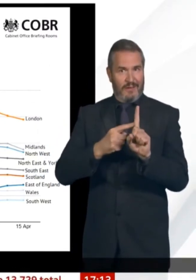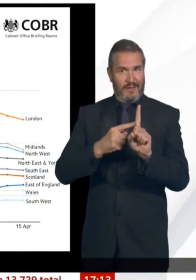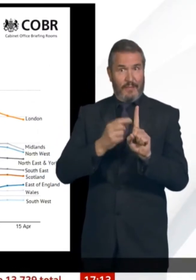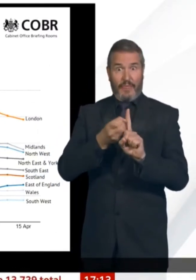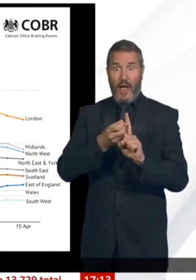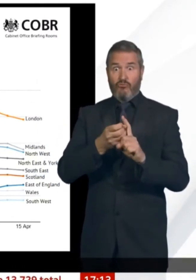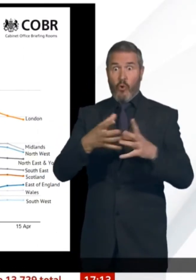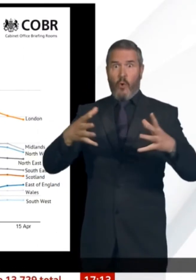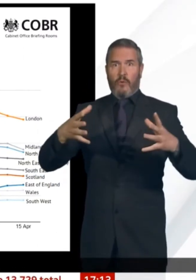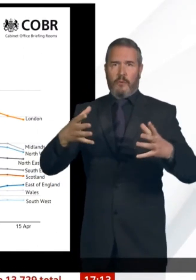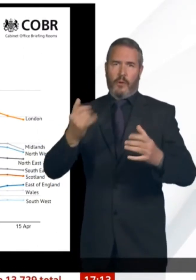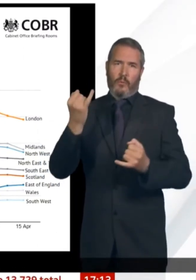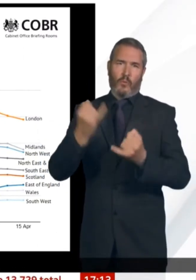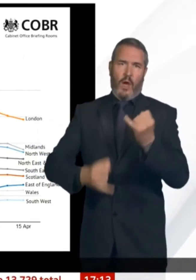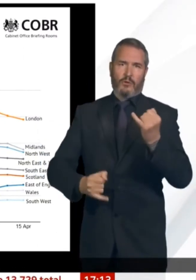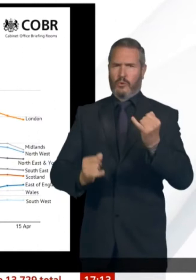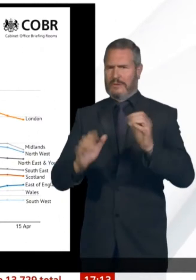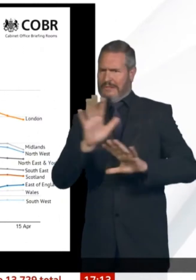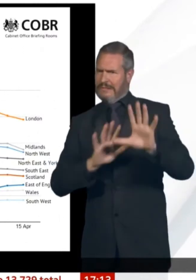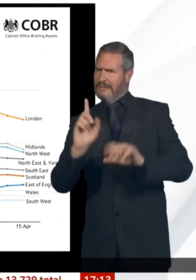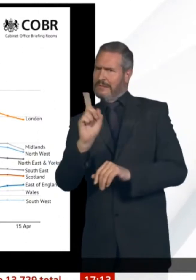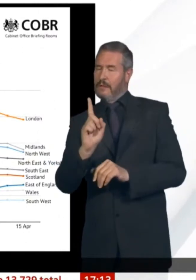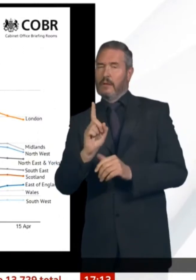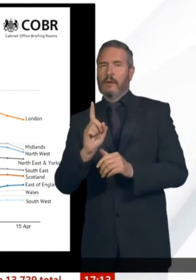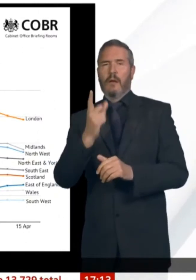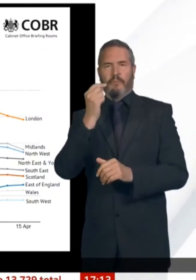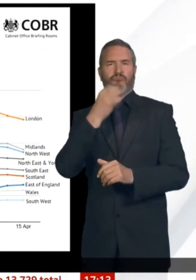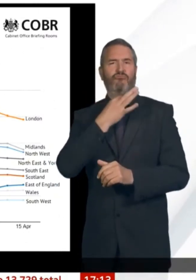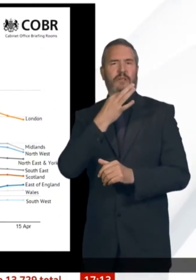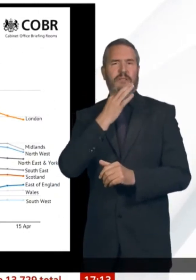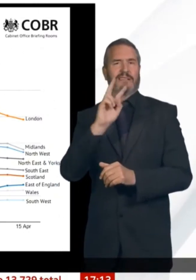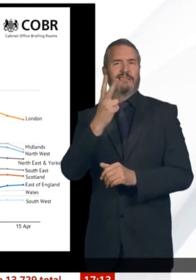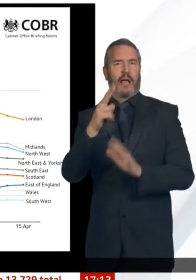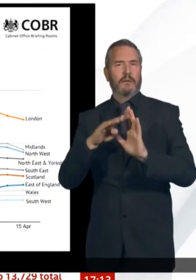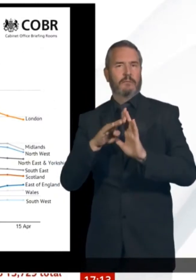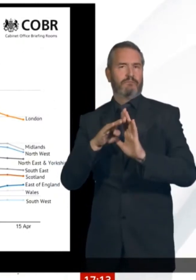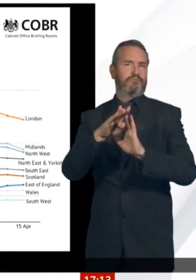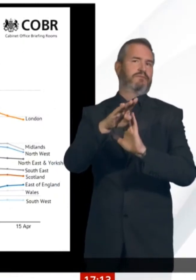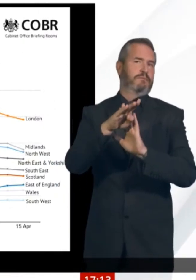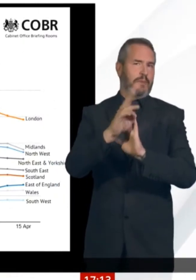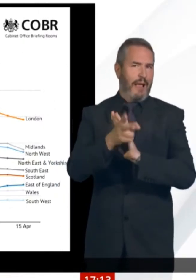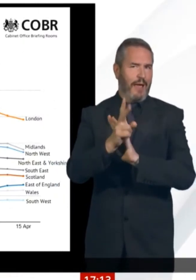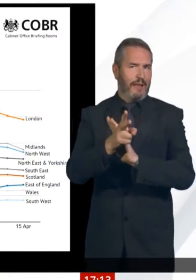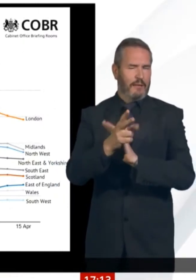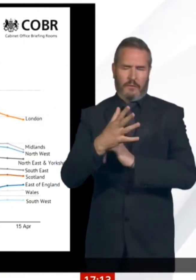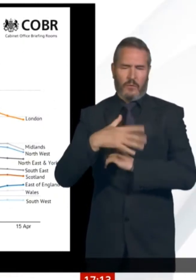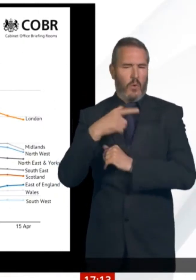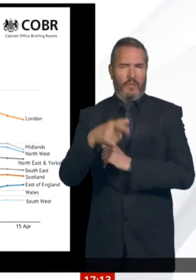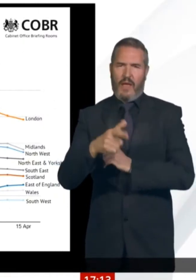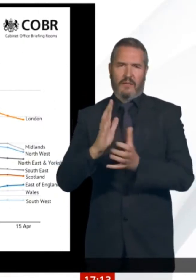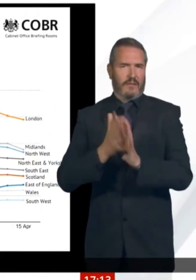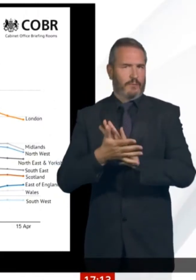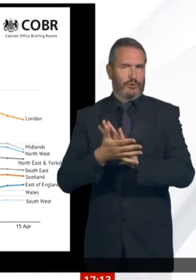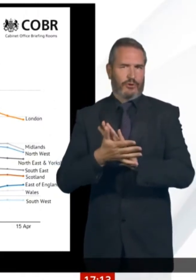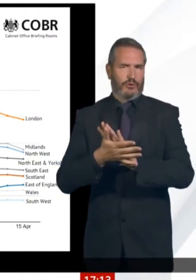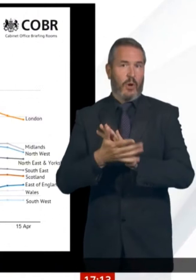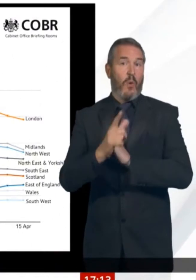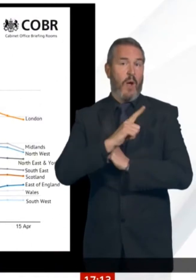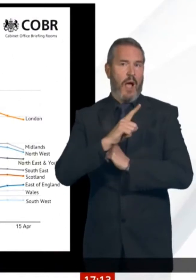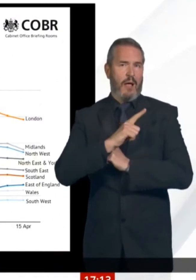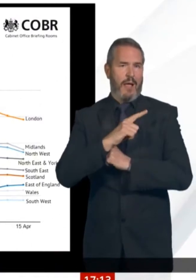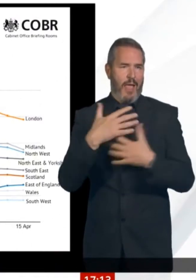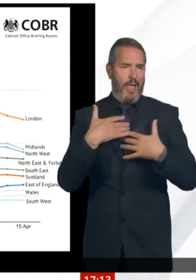that growth, and then we run the risk of a second peak with all of the damage that that will cause to health and